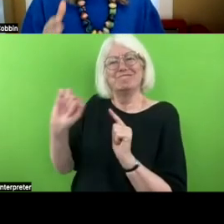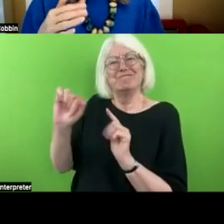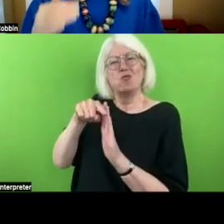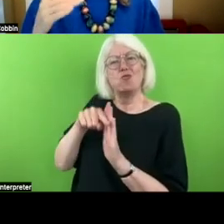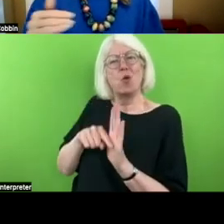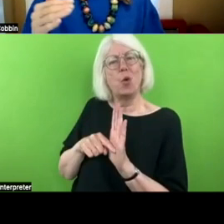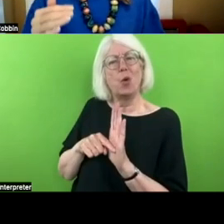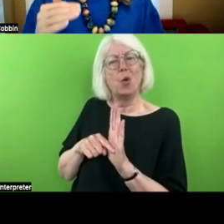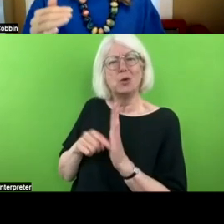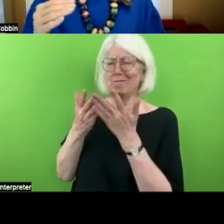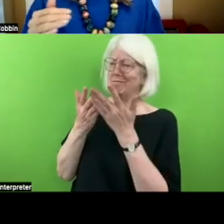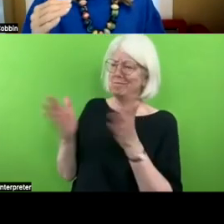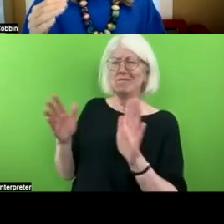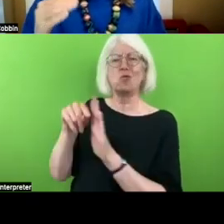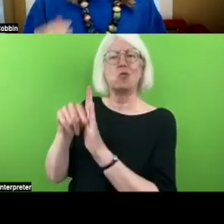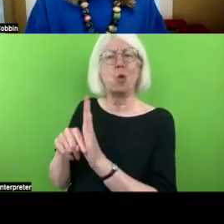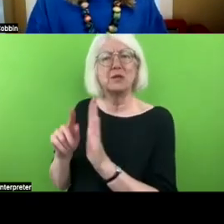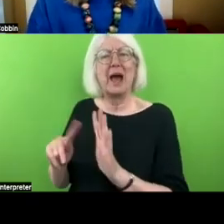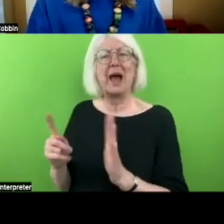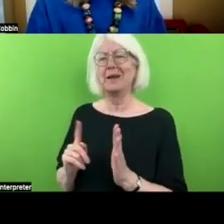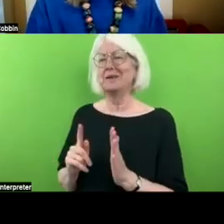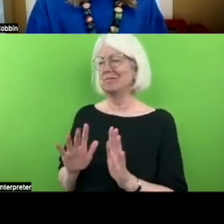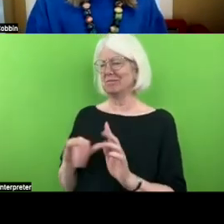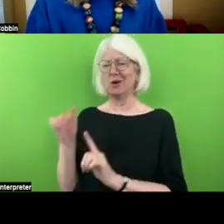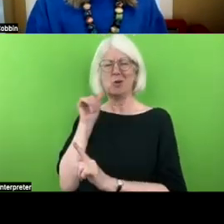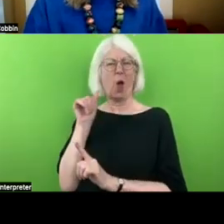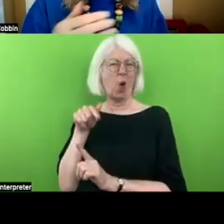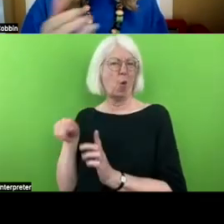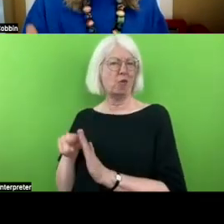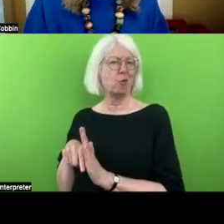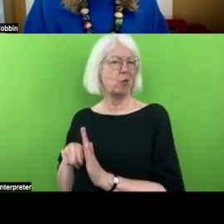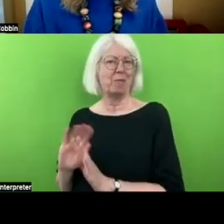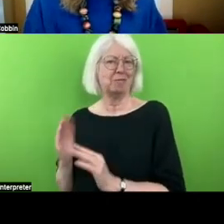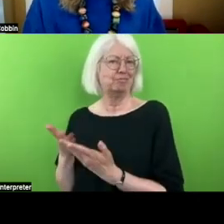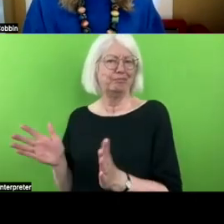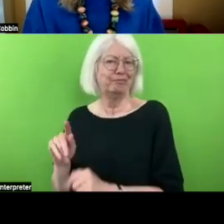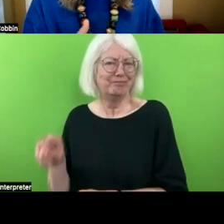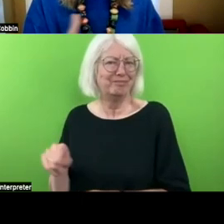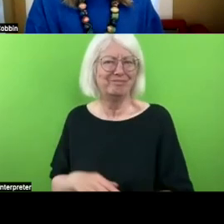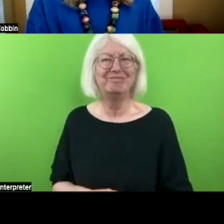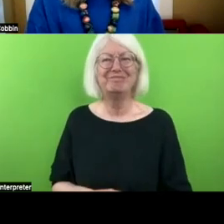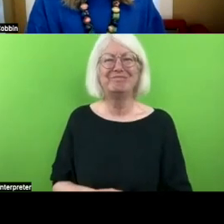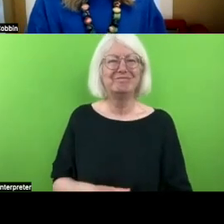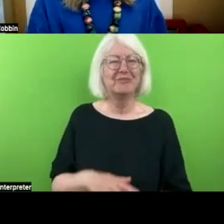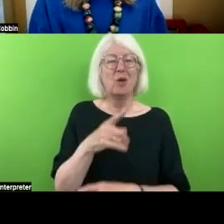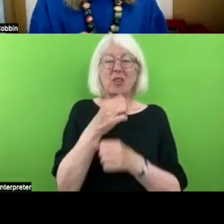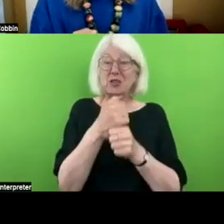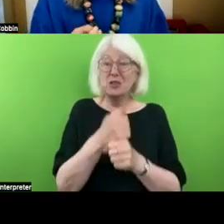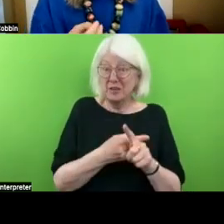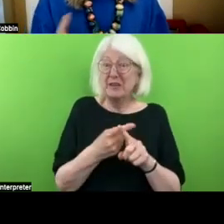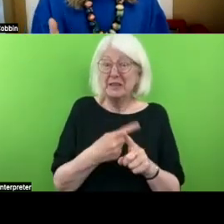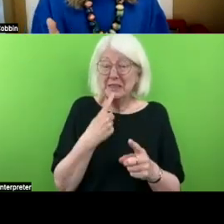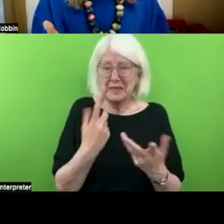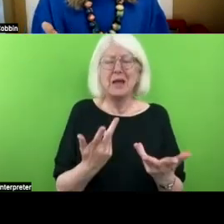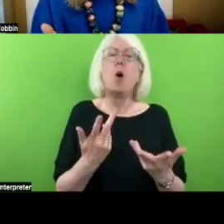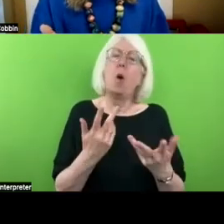was explicitly the Church of England talks about power, that more than enough power, that power is shared.